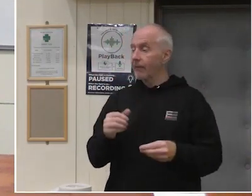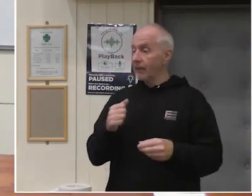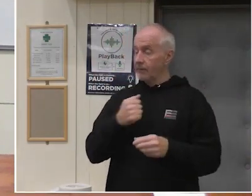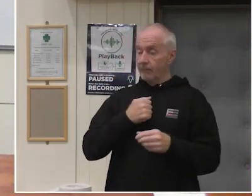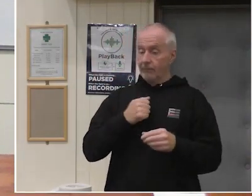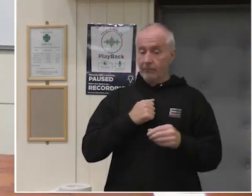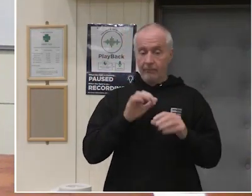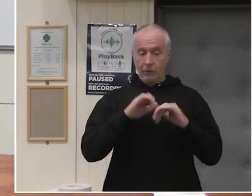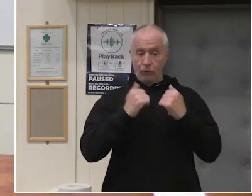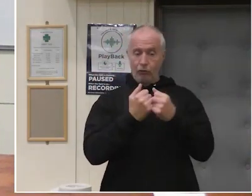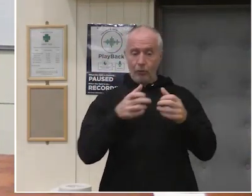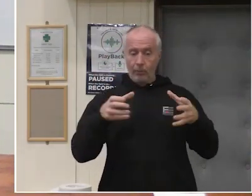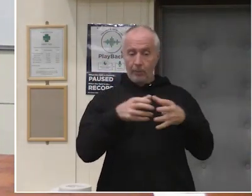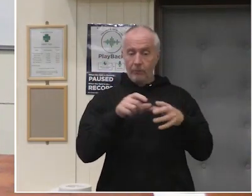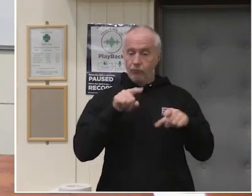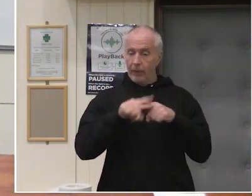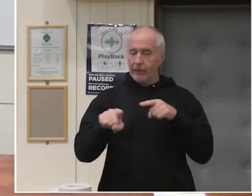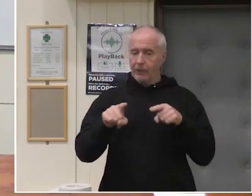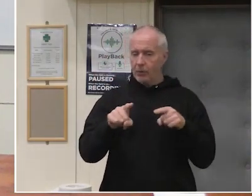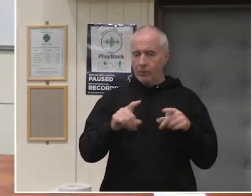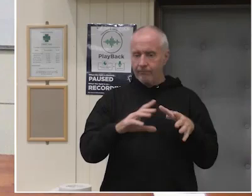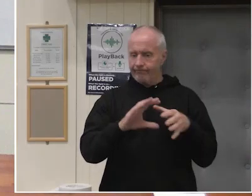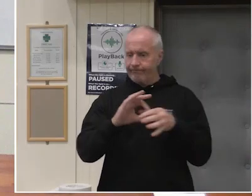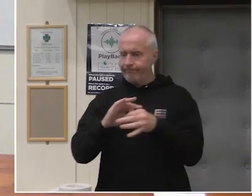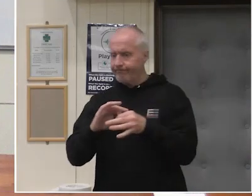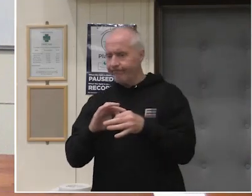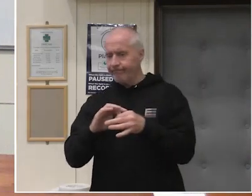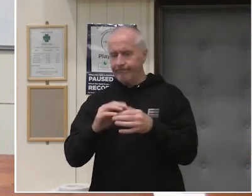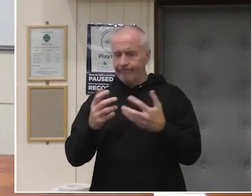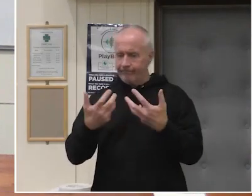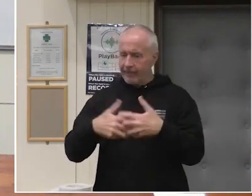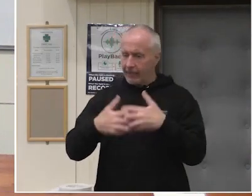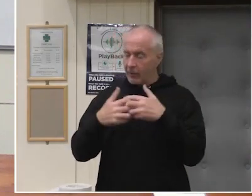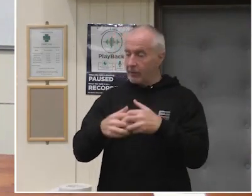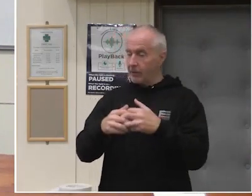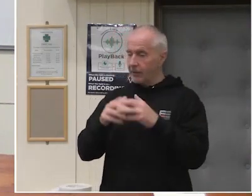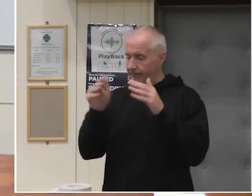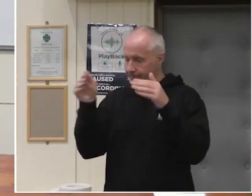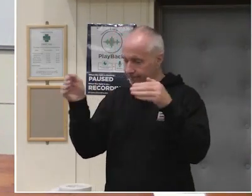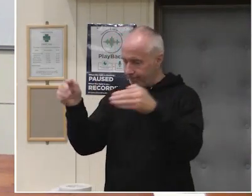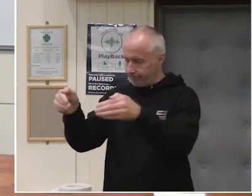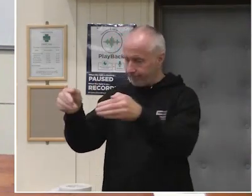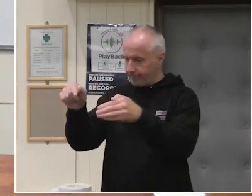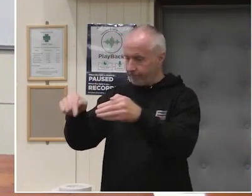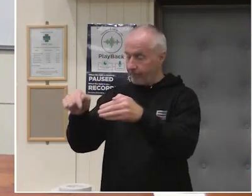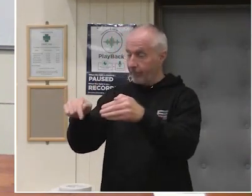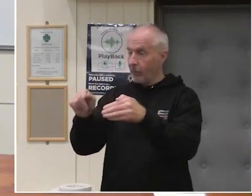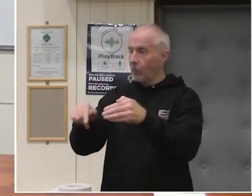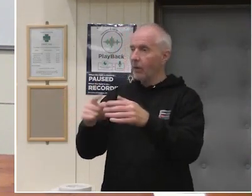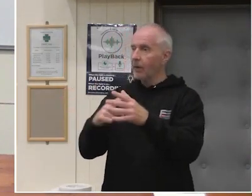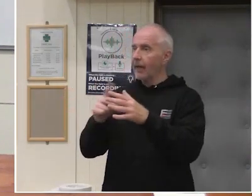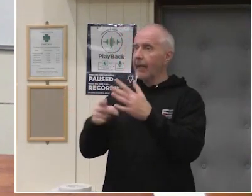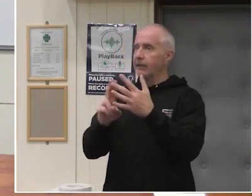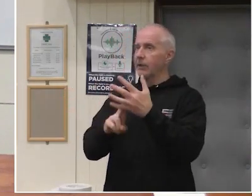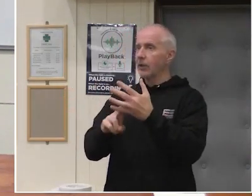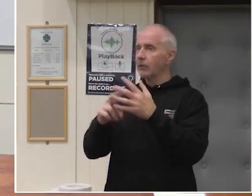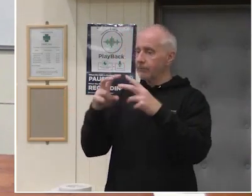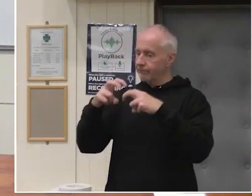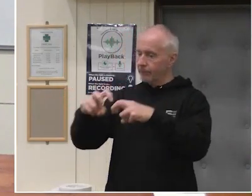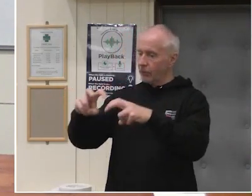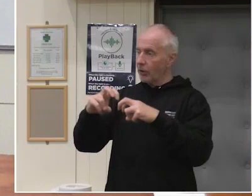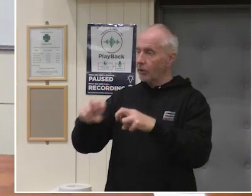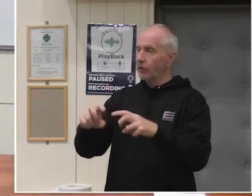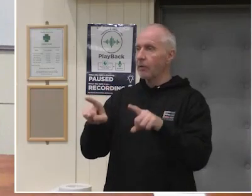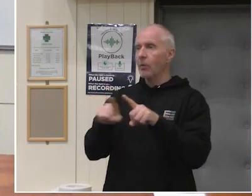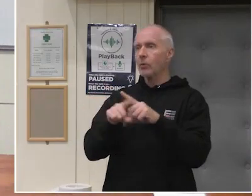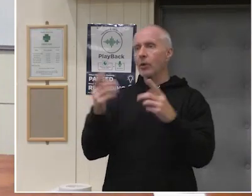And we're trying to apply these devices specifically for the case of Axion searches and